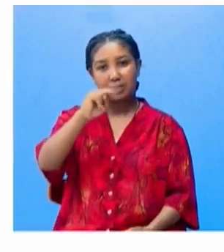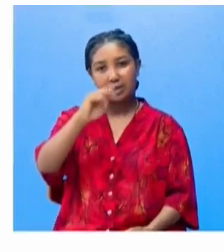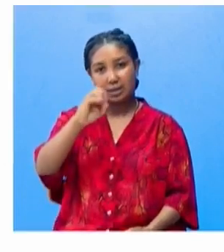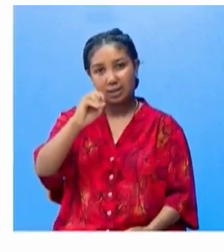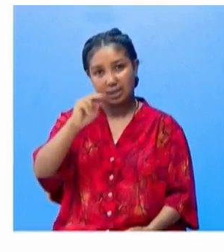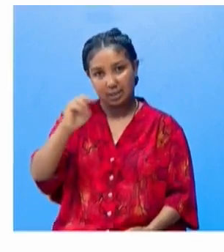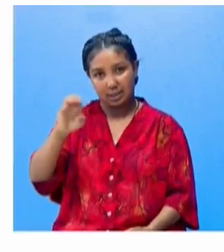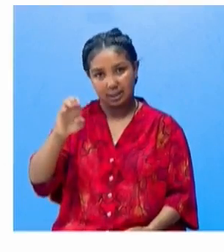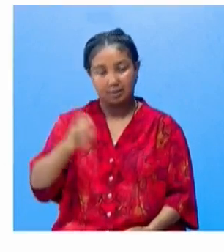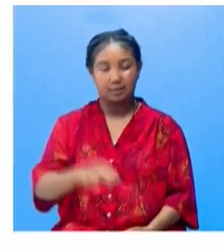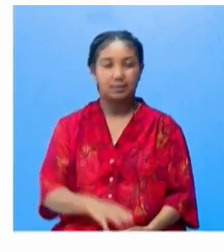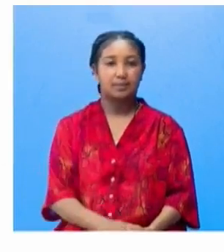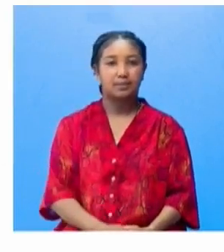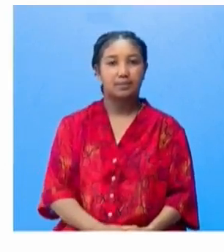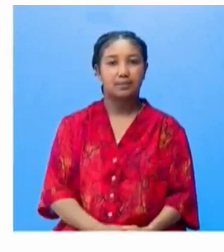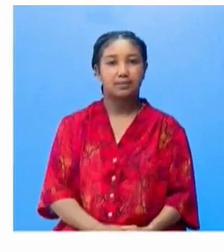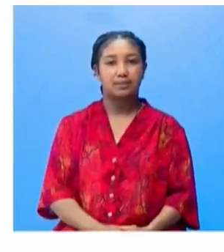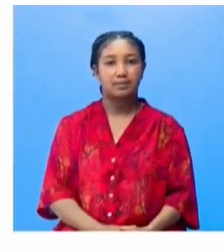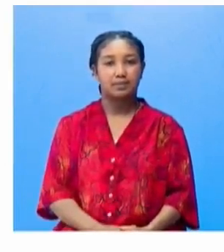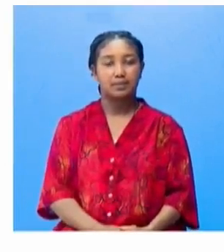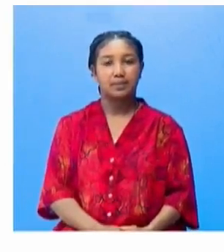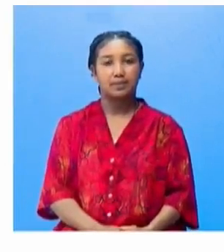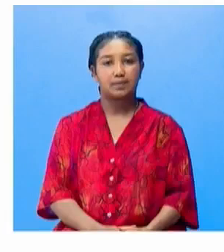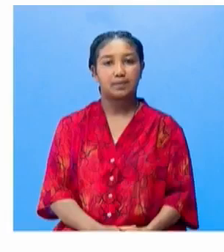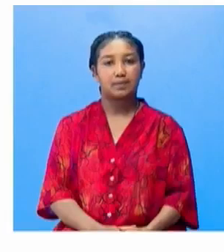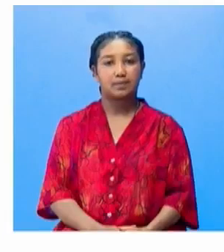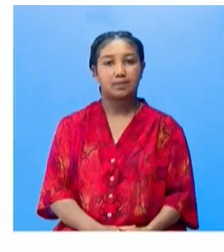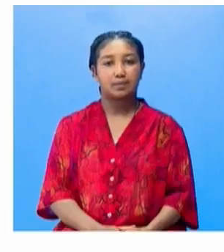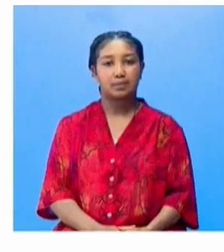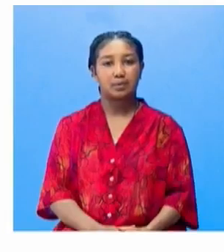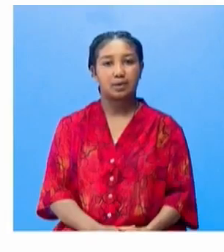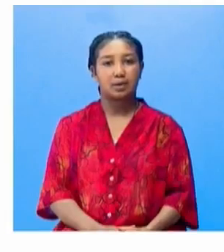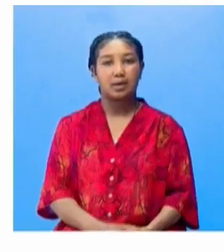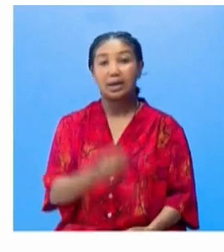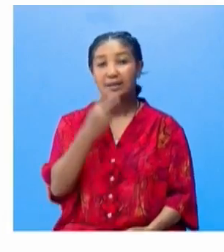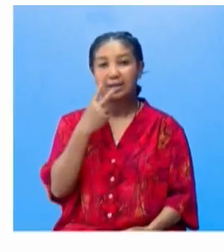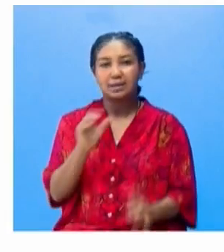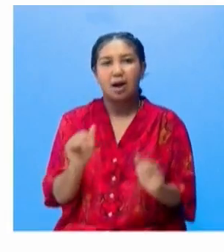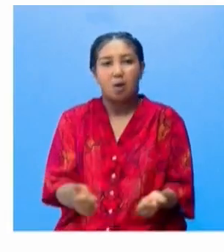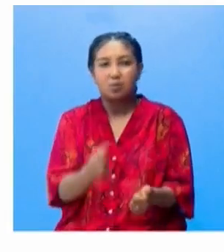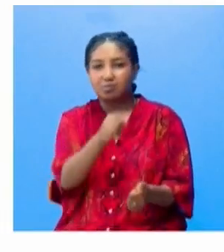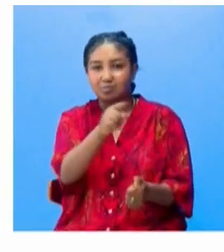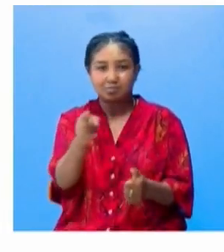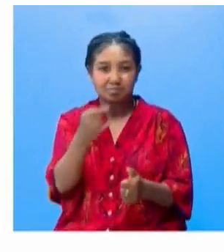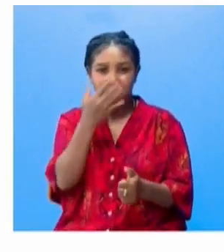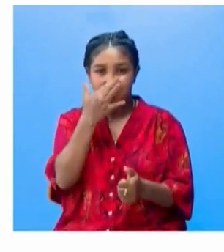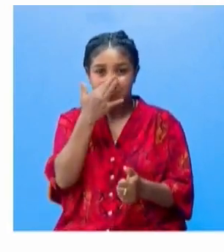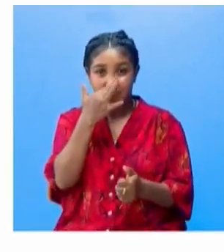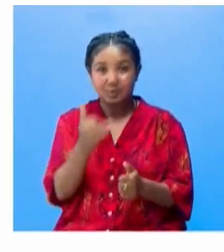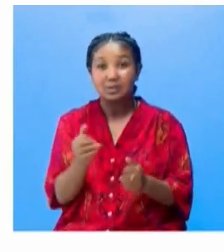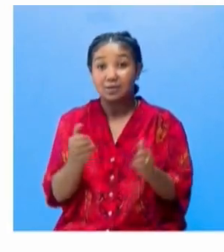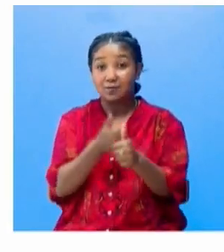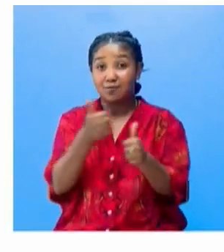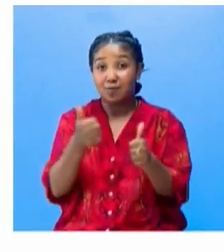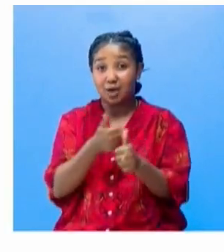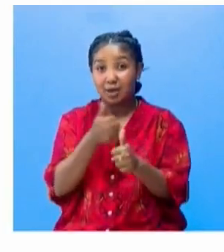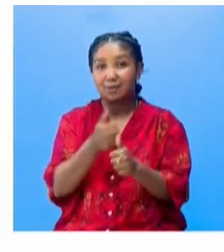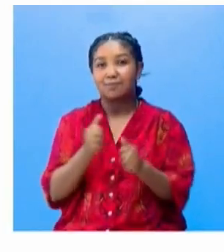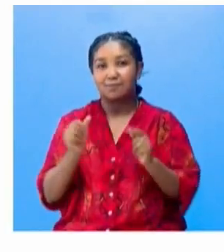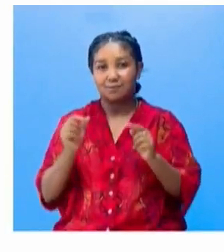Asking for and giving an opinion. Let us see how familiar you are with the following